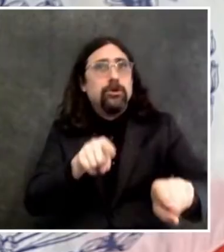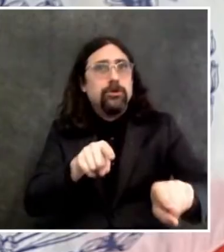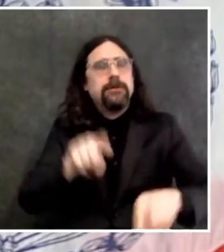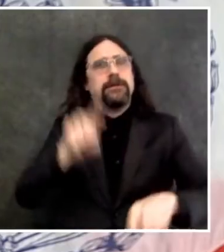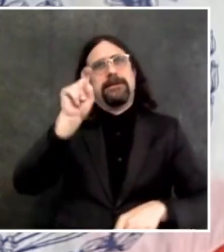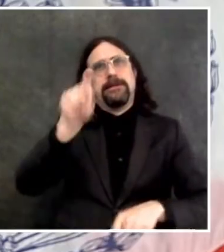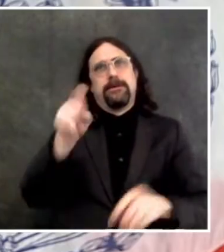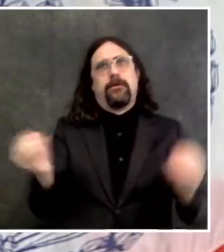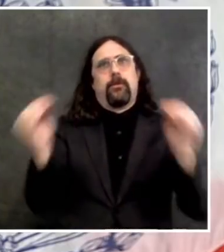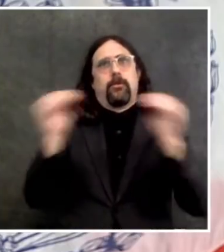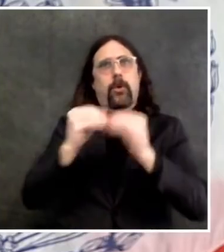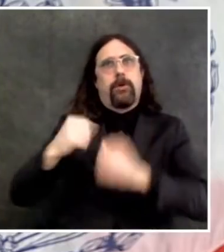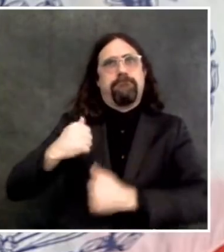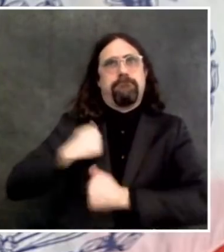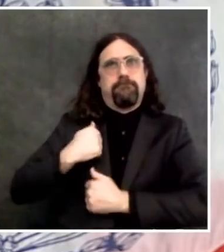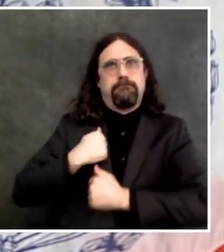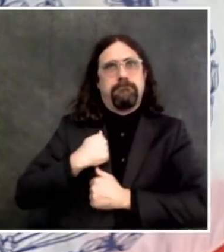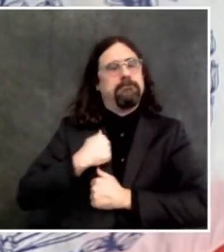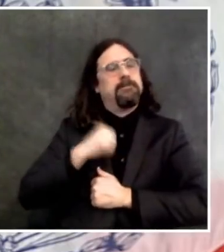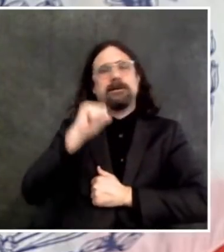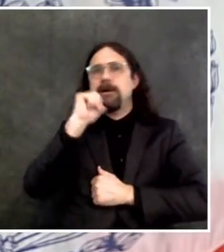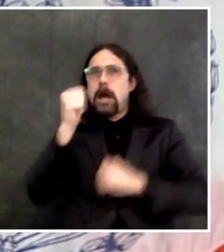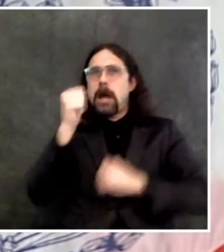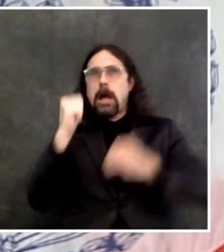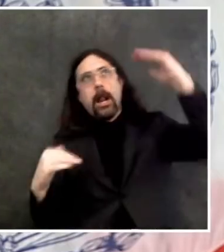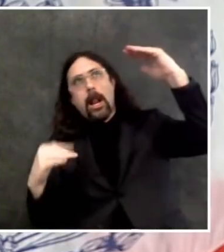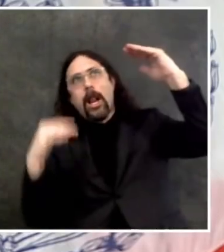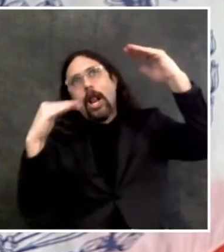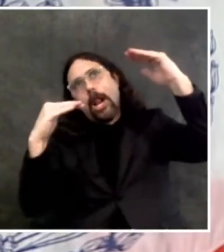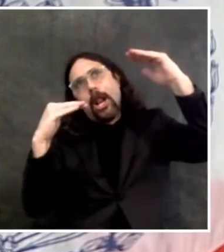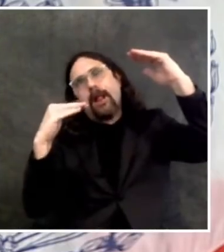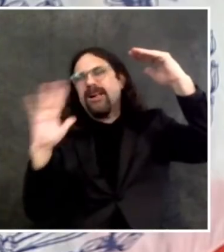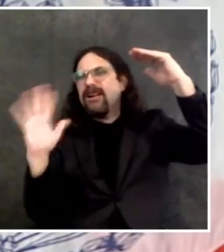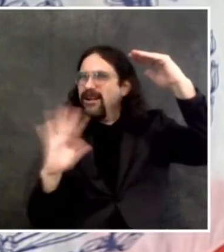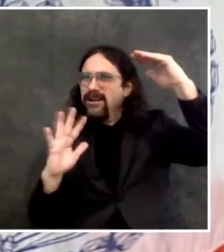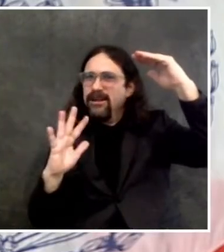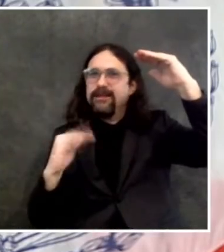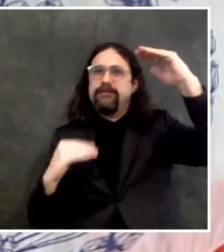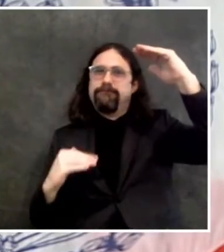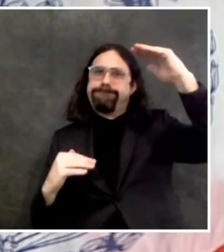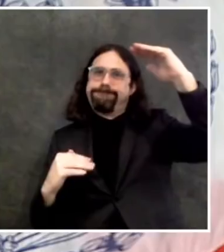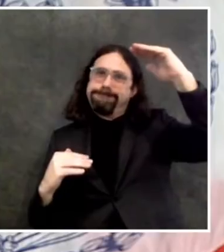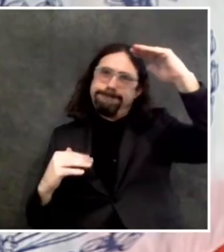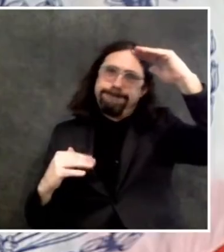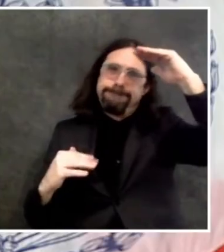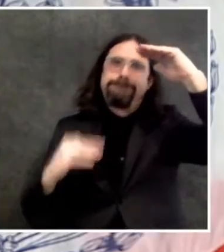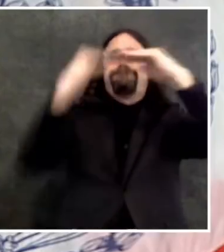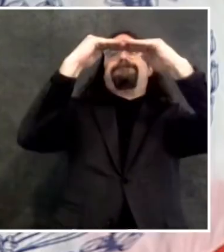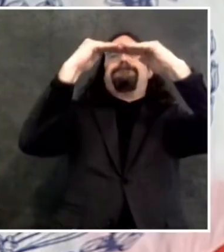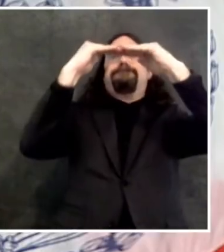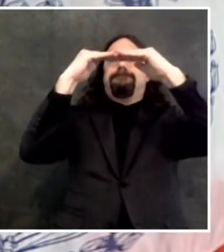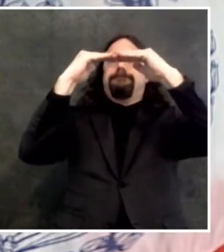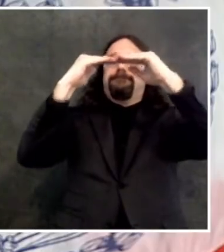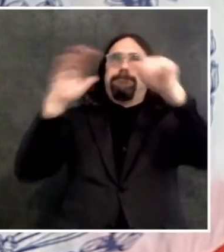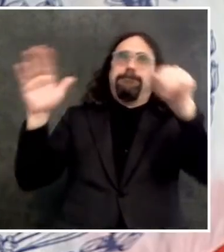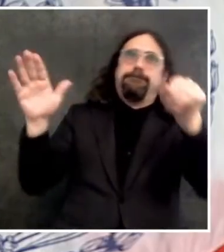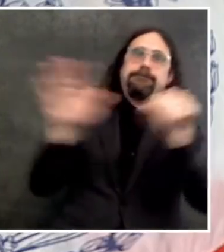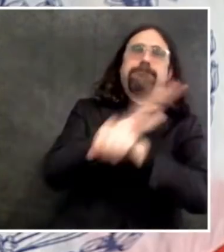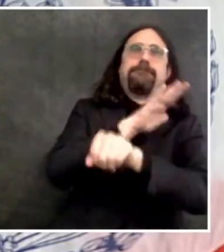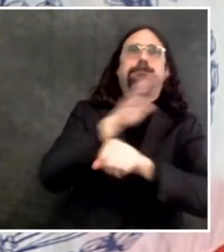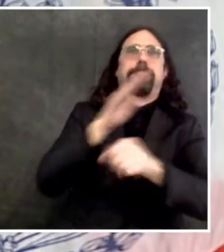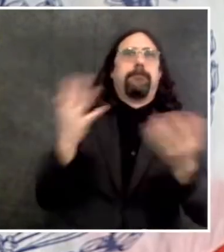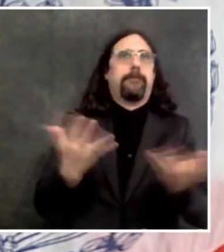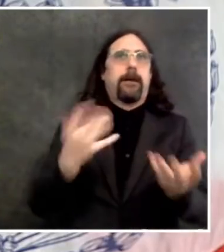I reiterated to the president what I talked to him about several times last week, the fact that we need personnel right now, and we need military